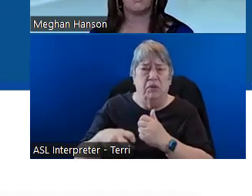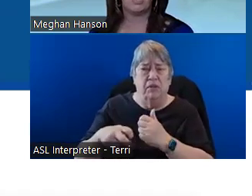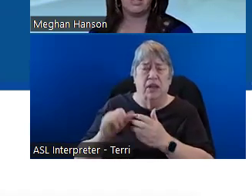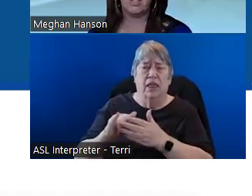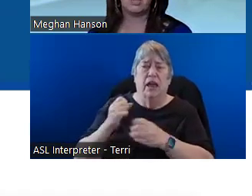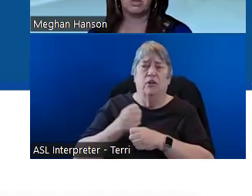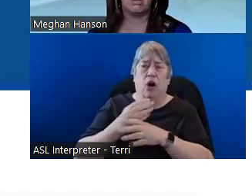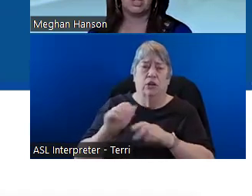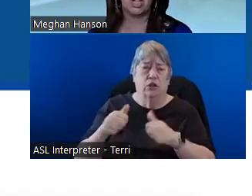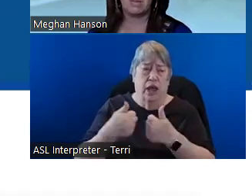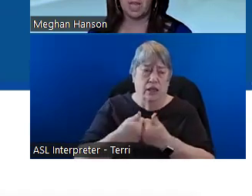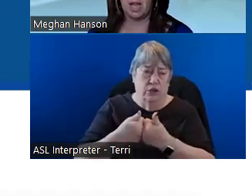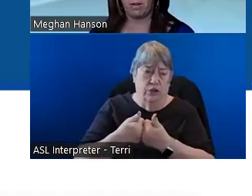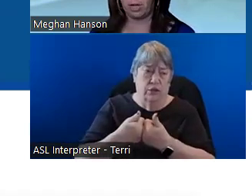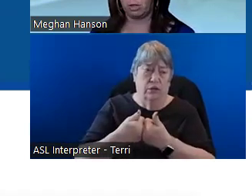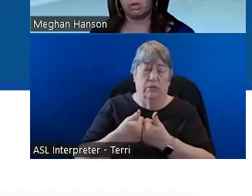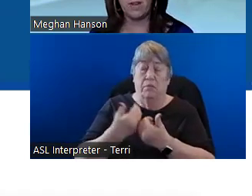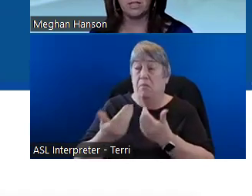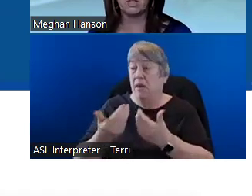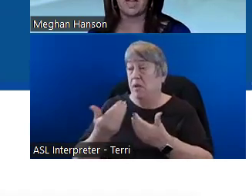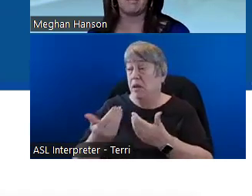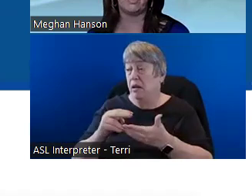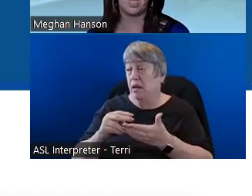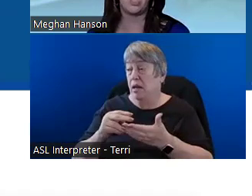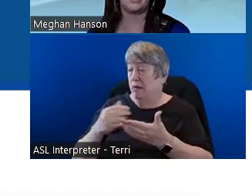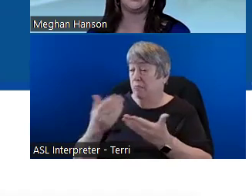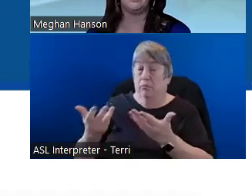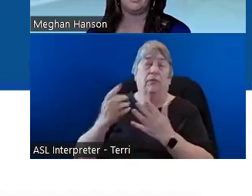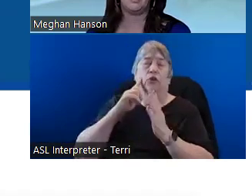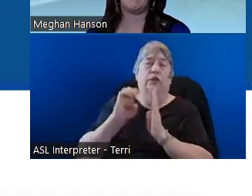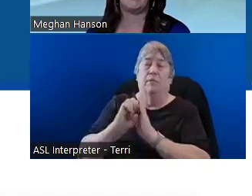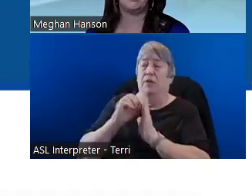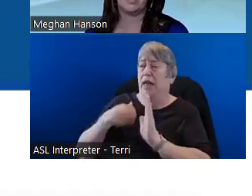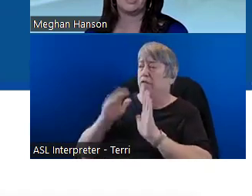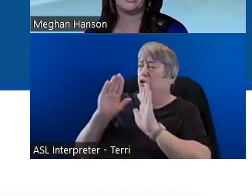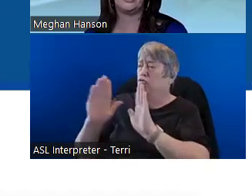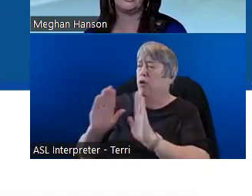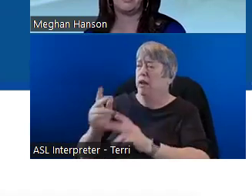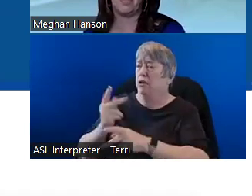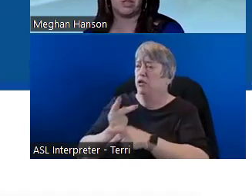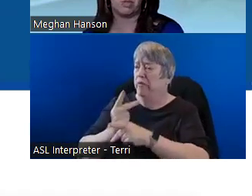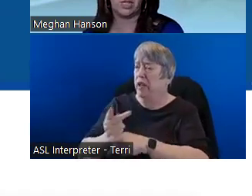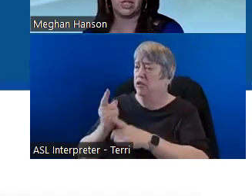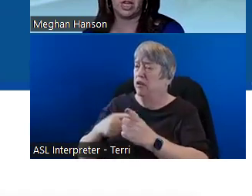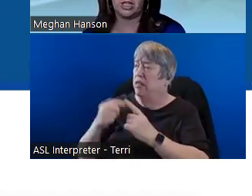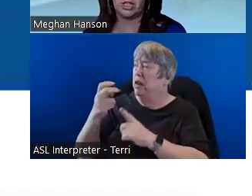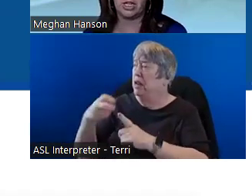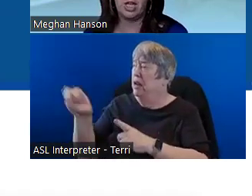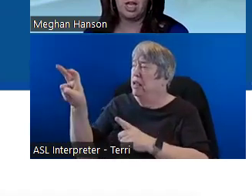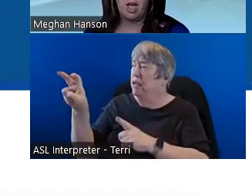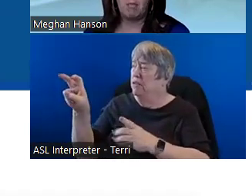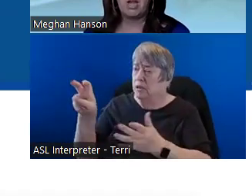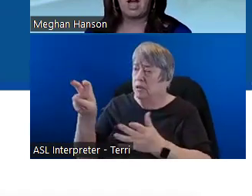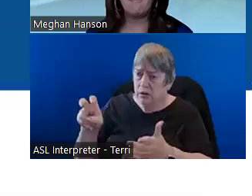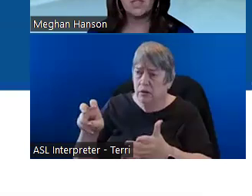challenges or individuals to lose their jobs, they have a great supervisor that moves on. And during that change is when things really get